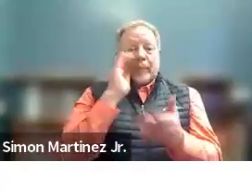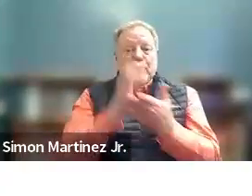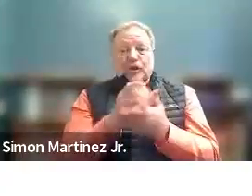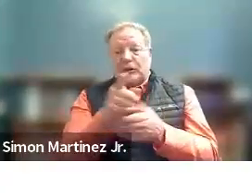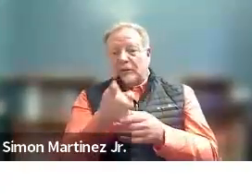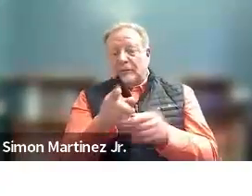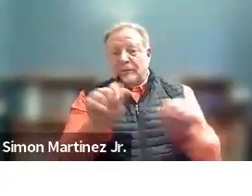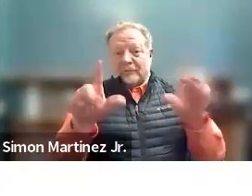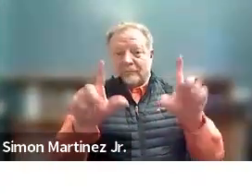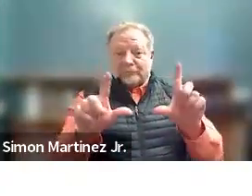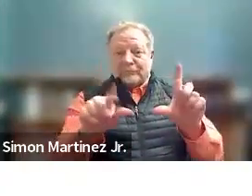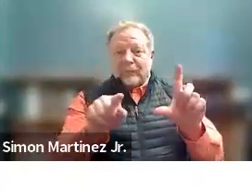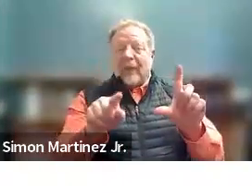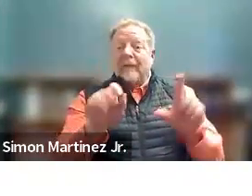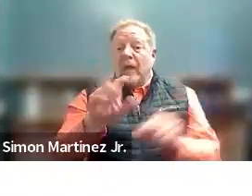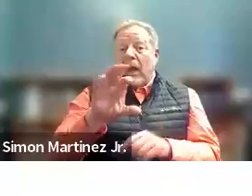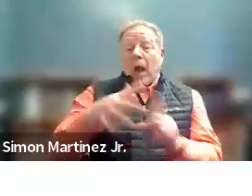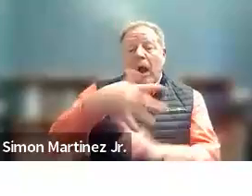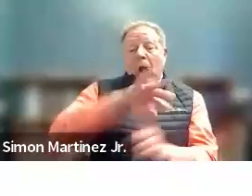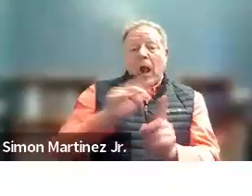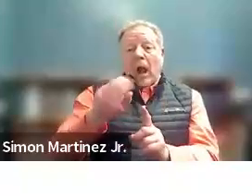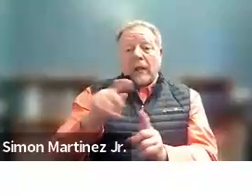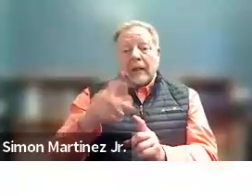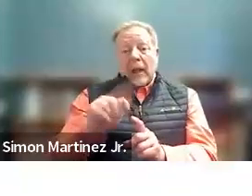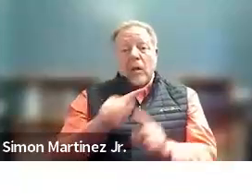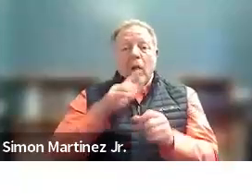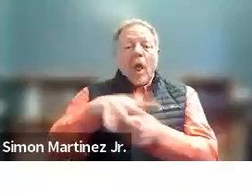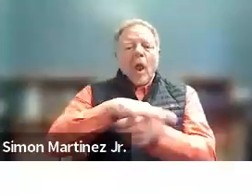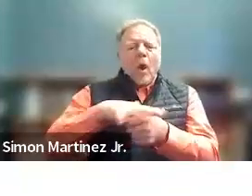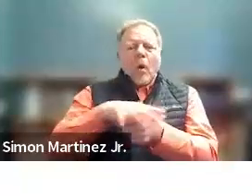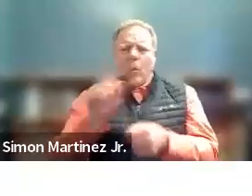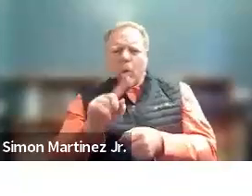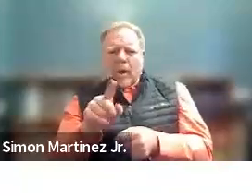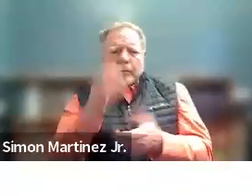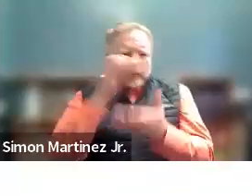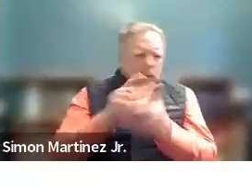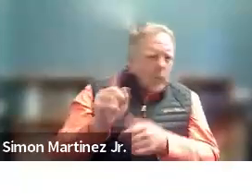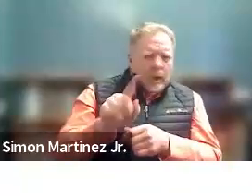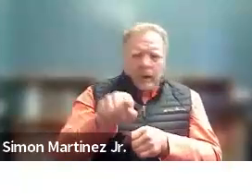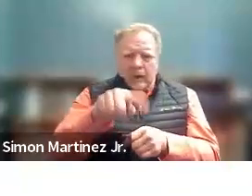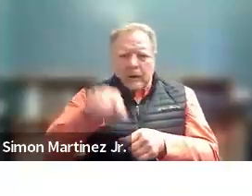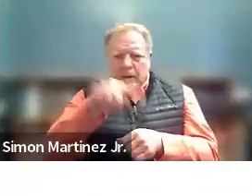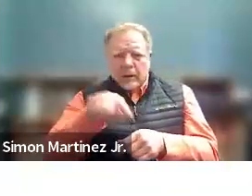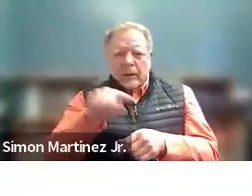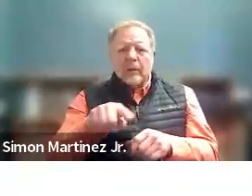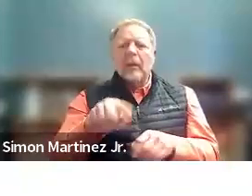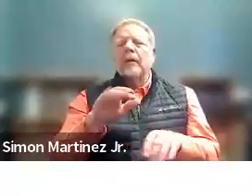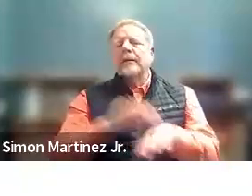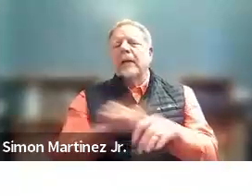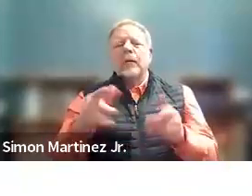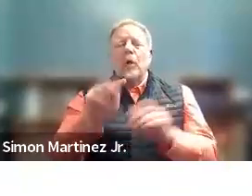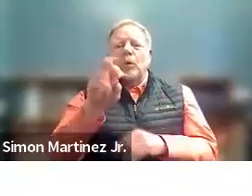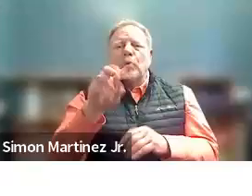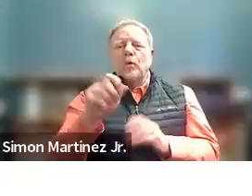image, if the context or the say the location of this image was on say a news article